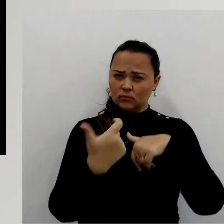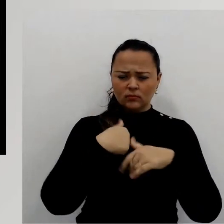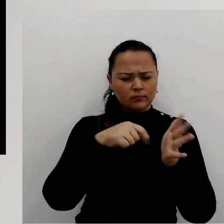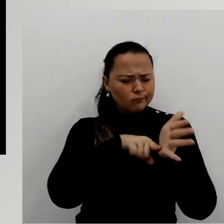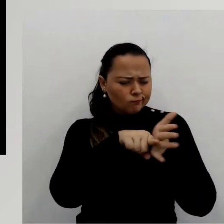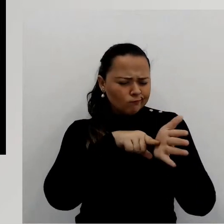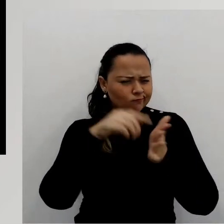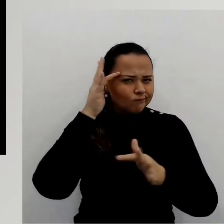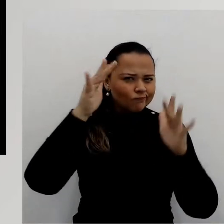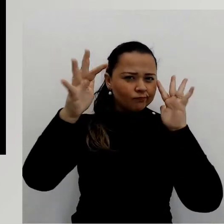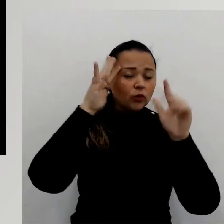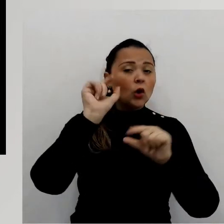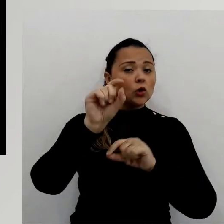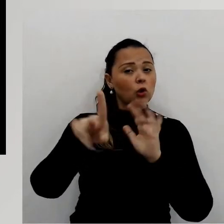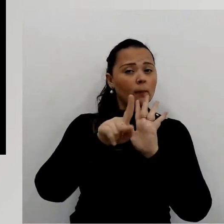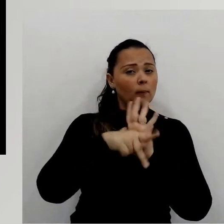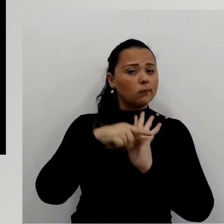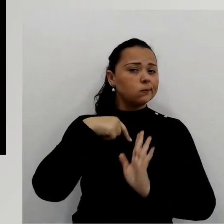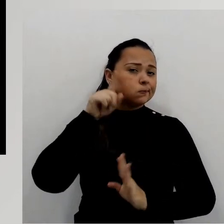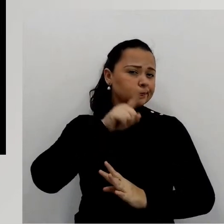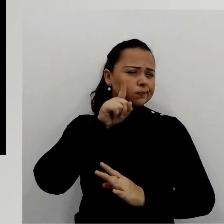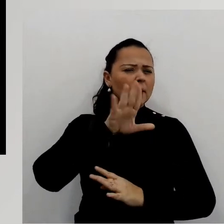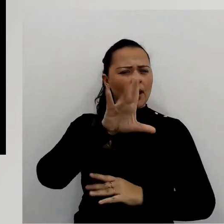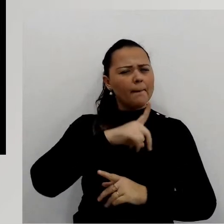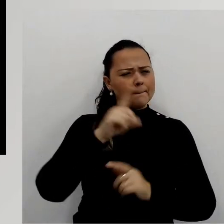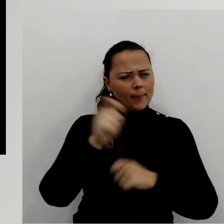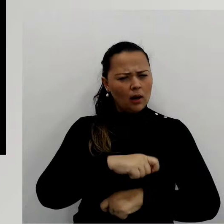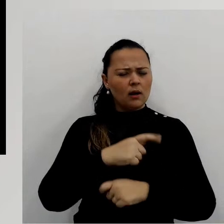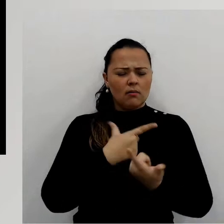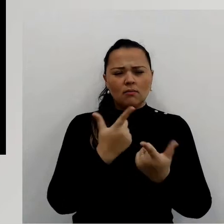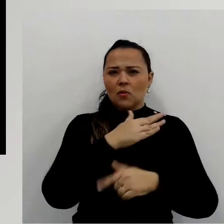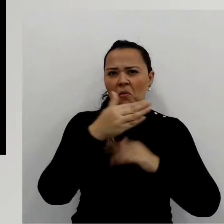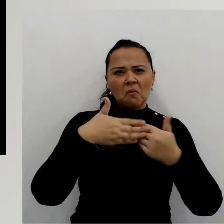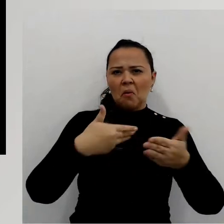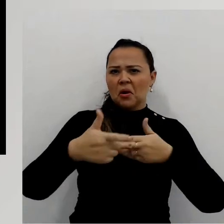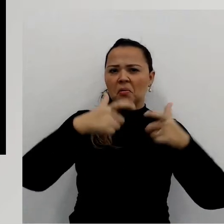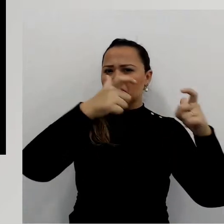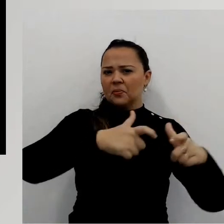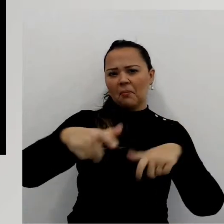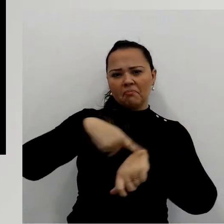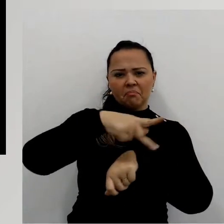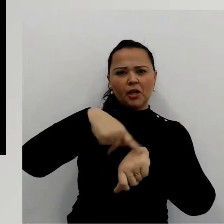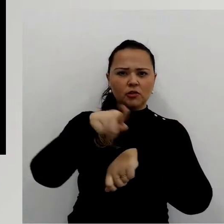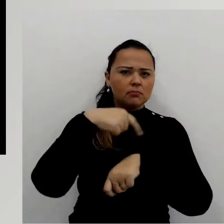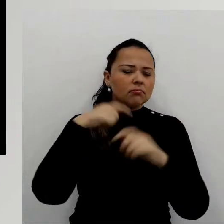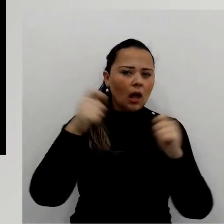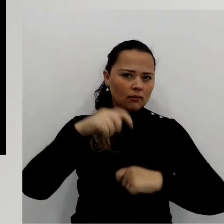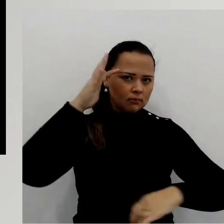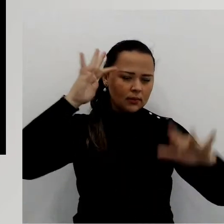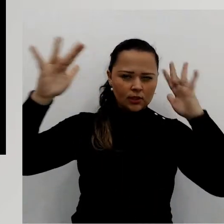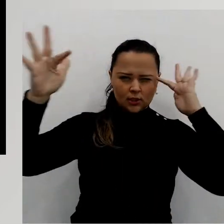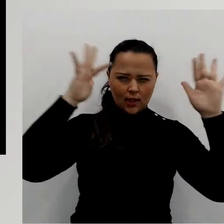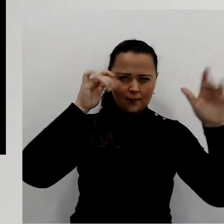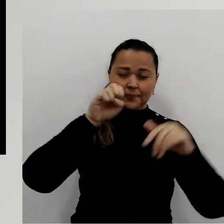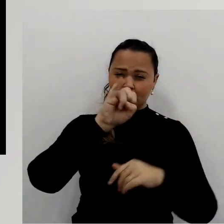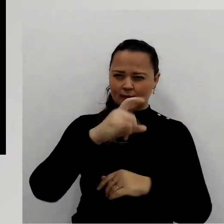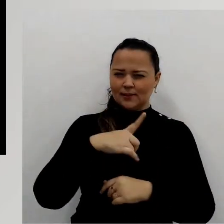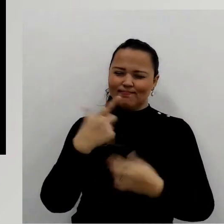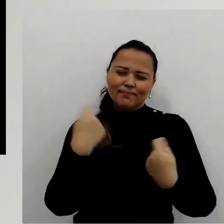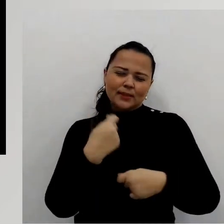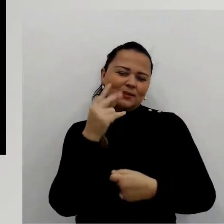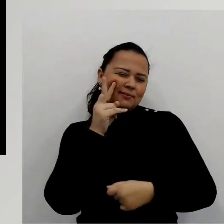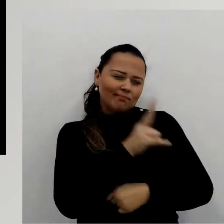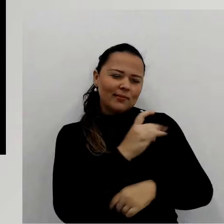applicable in many cases for almost any country you can imagine. So if we look at the industry, what has happened is